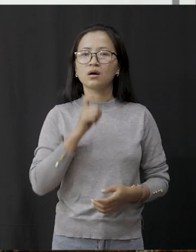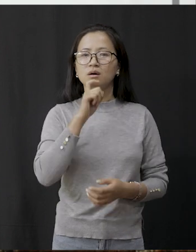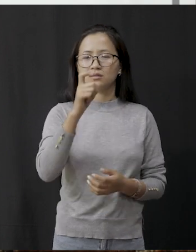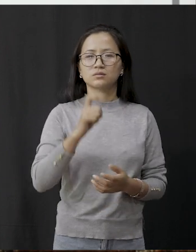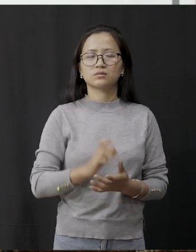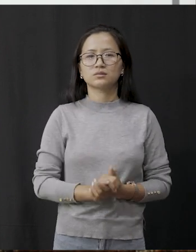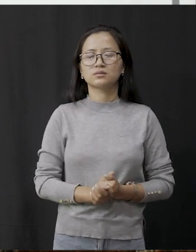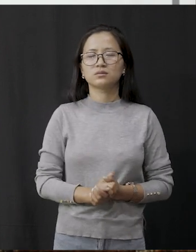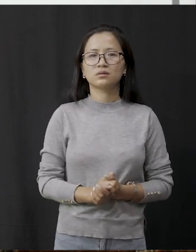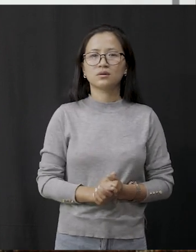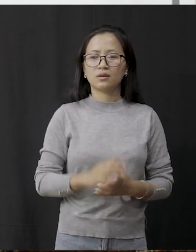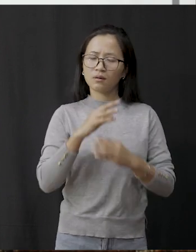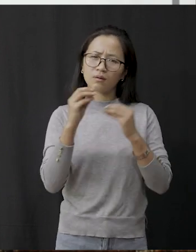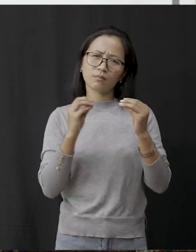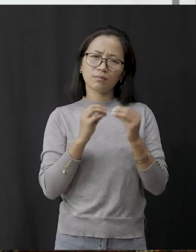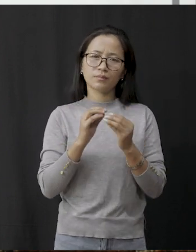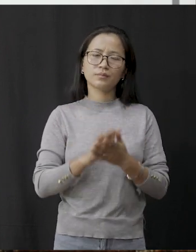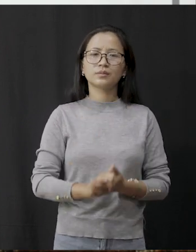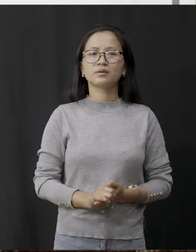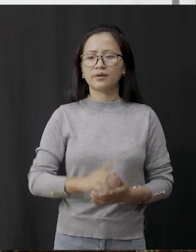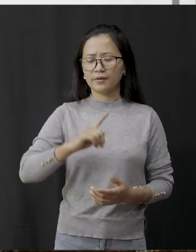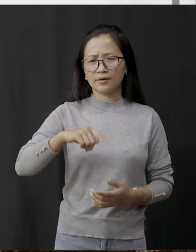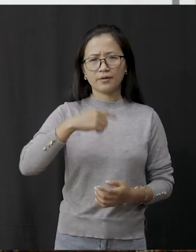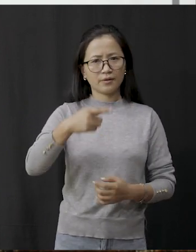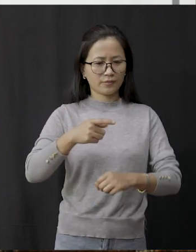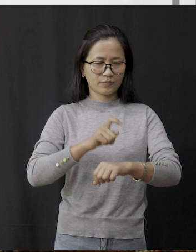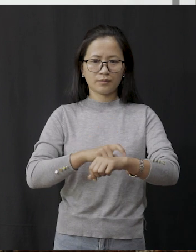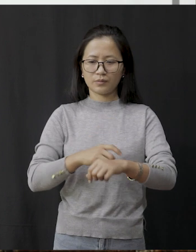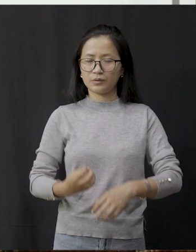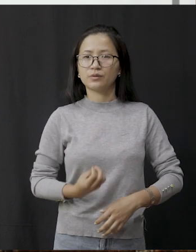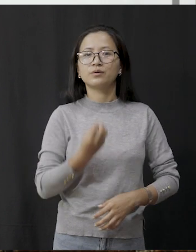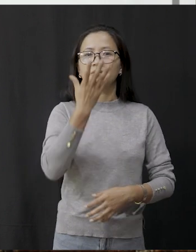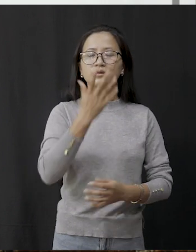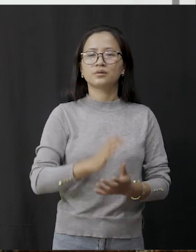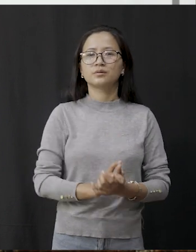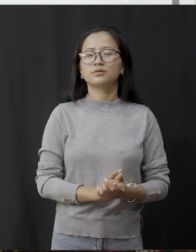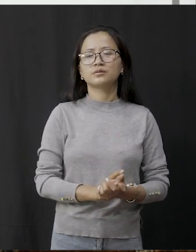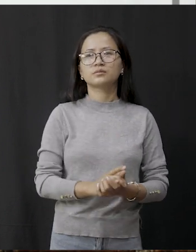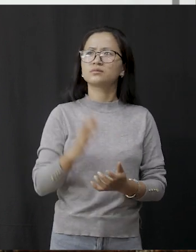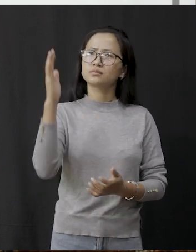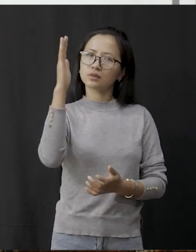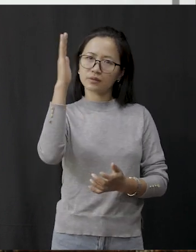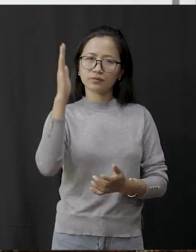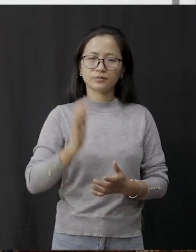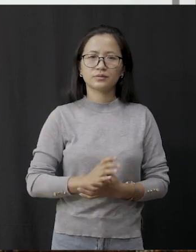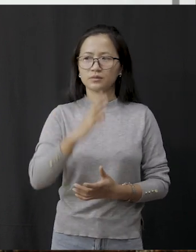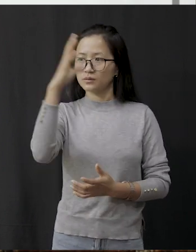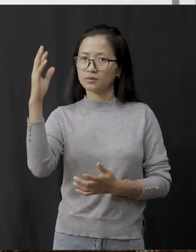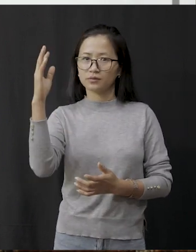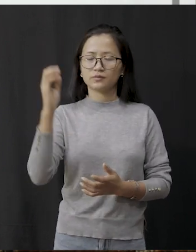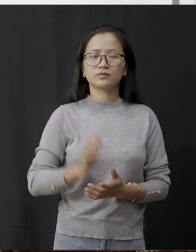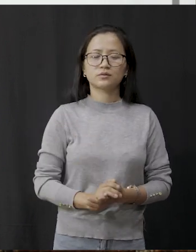was about this. Every time, in morning or in evening, during